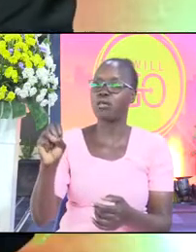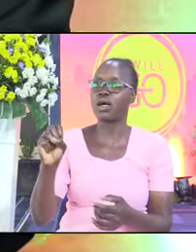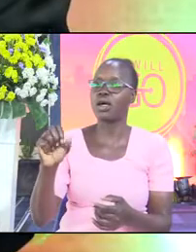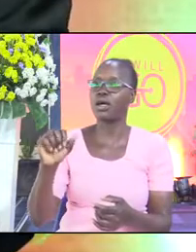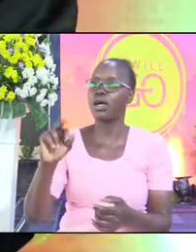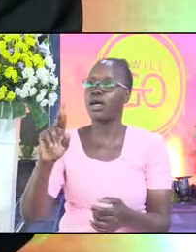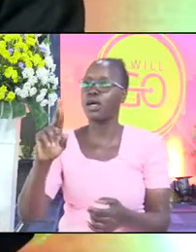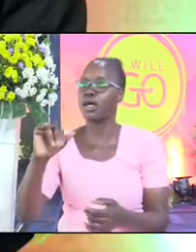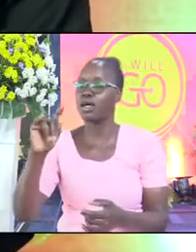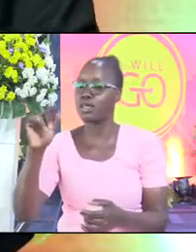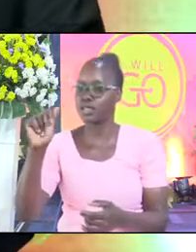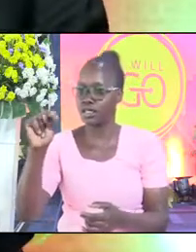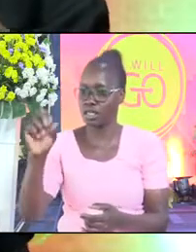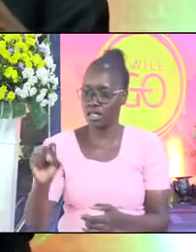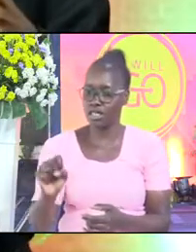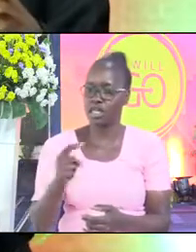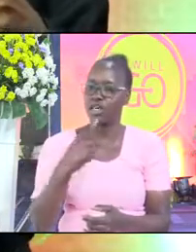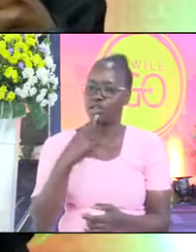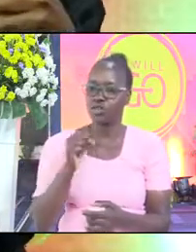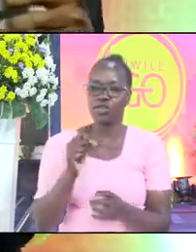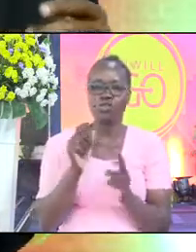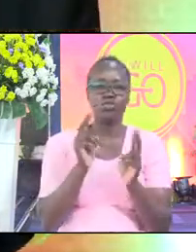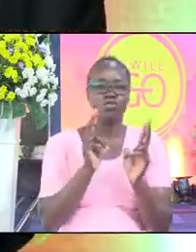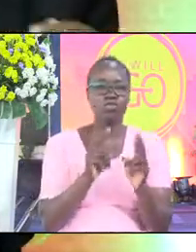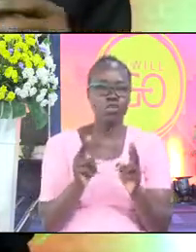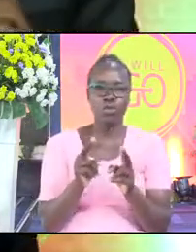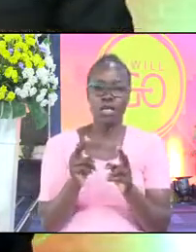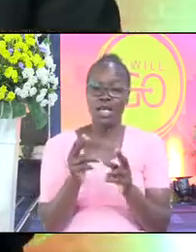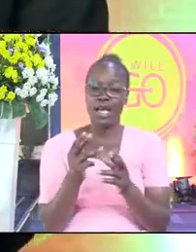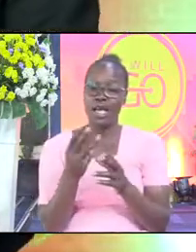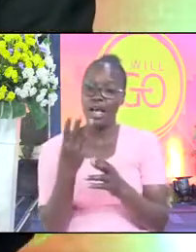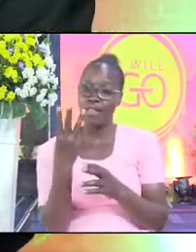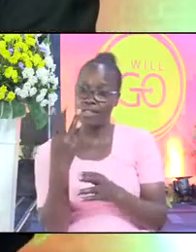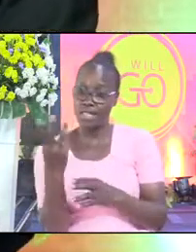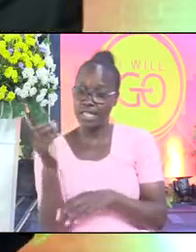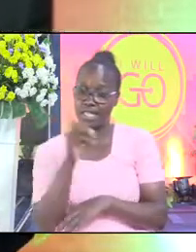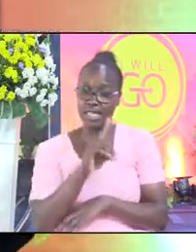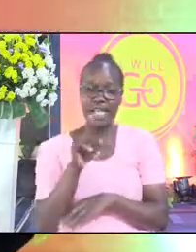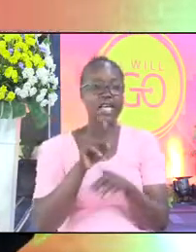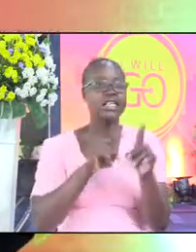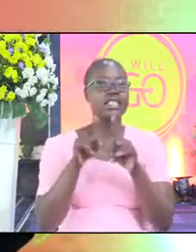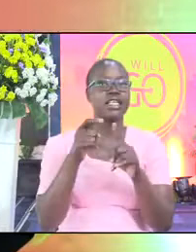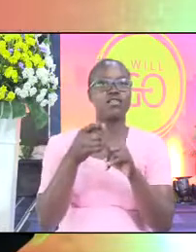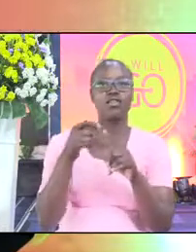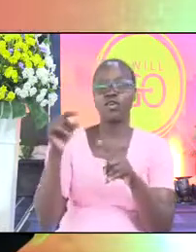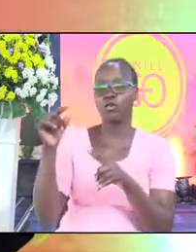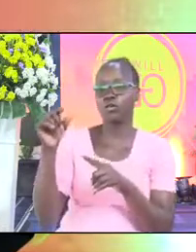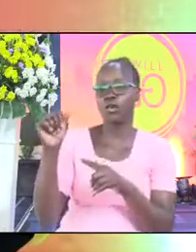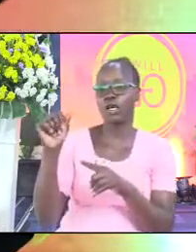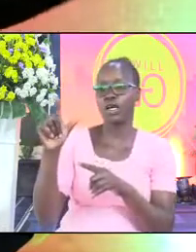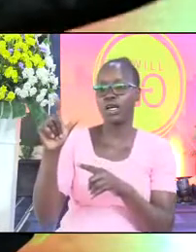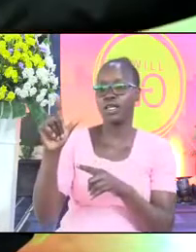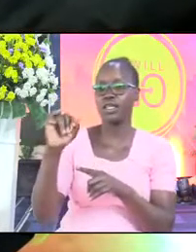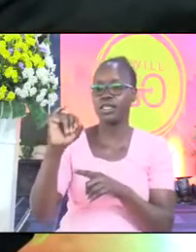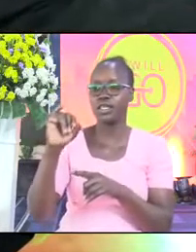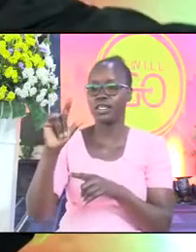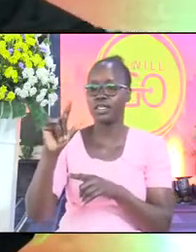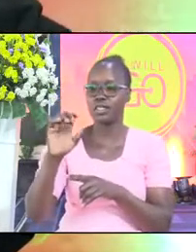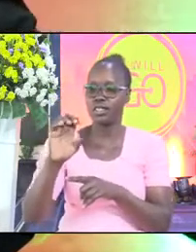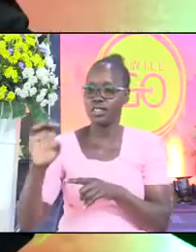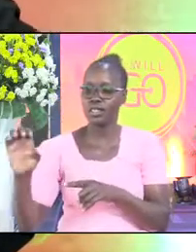therefore, it was normally a 3-day journey from Galilee to